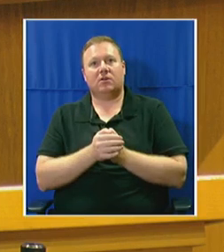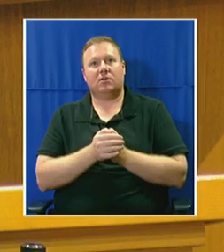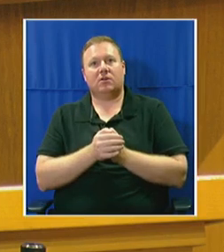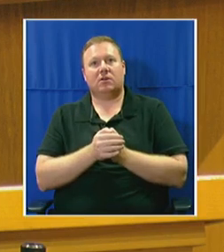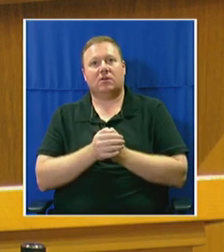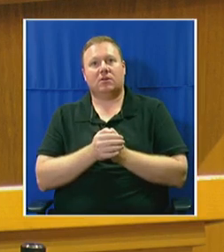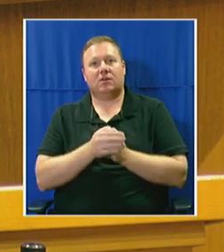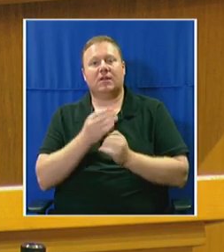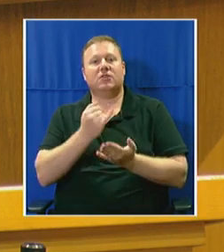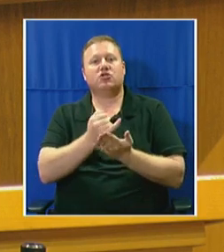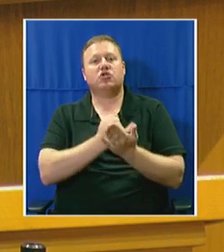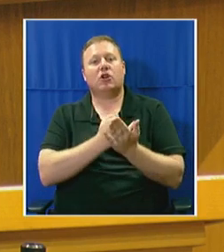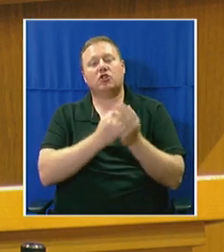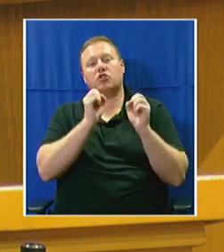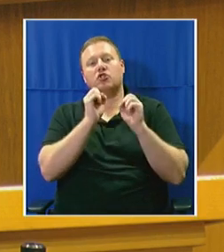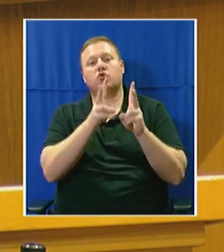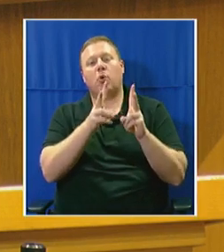Prosecuting